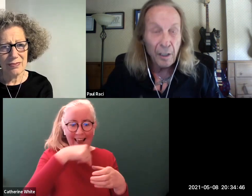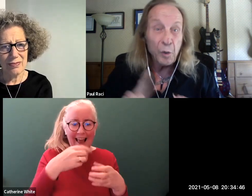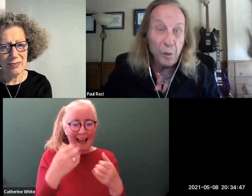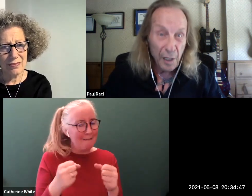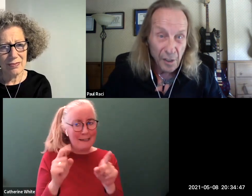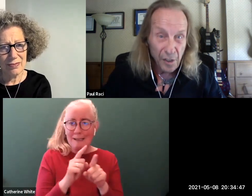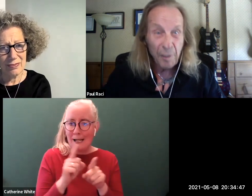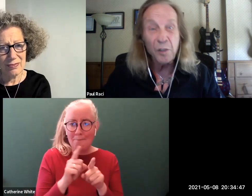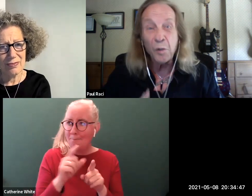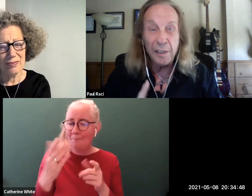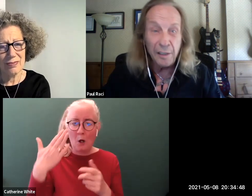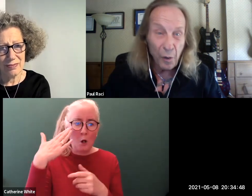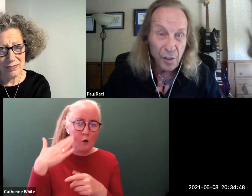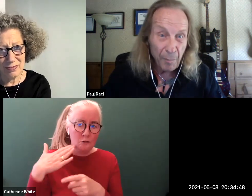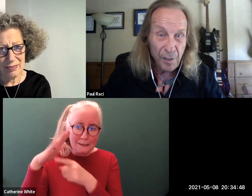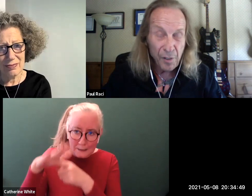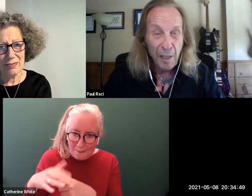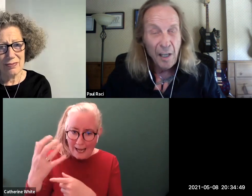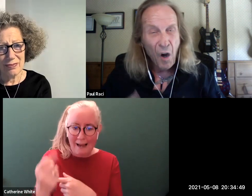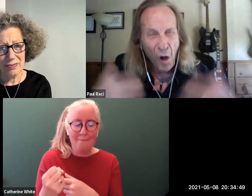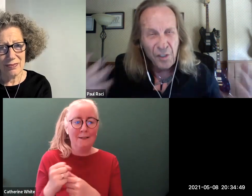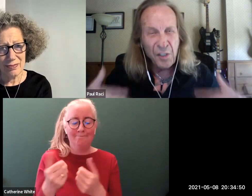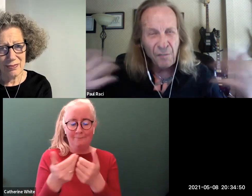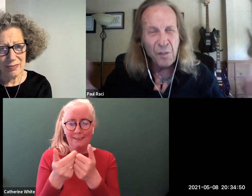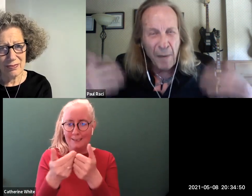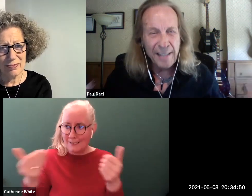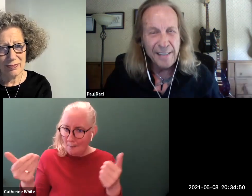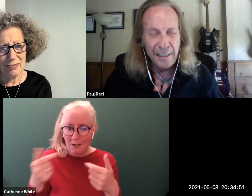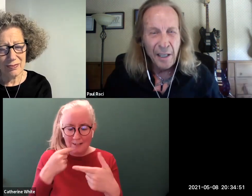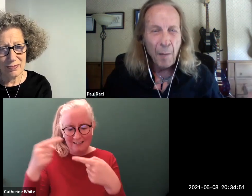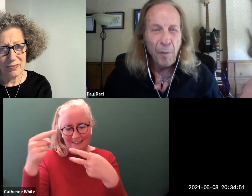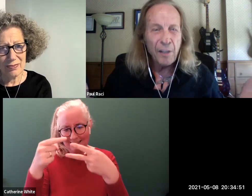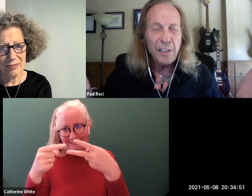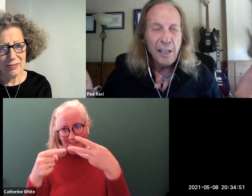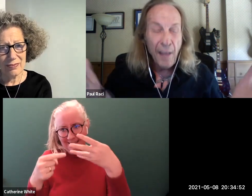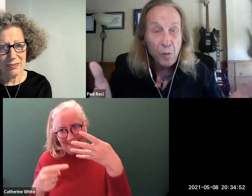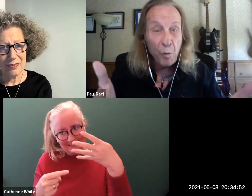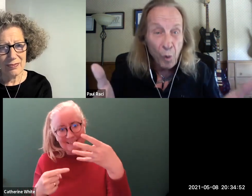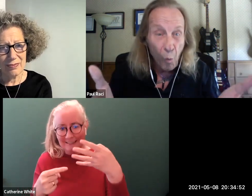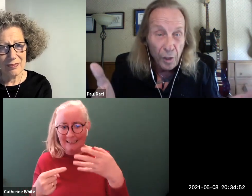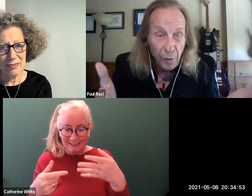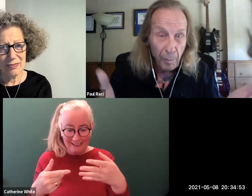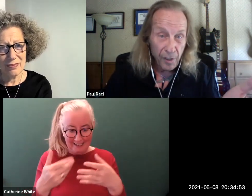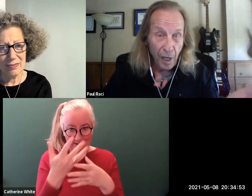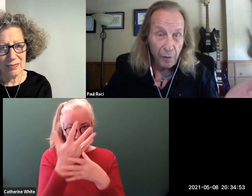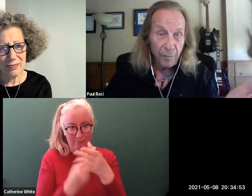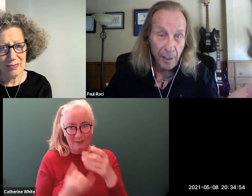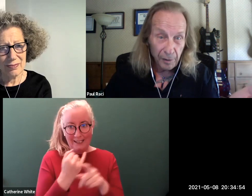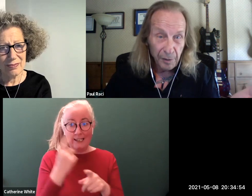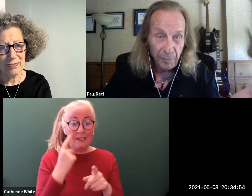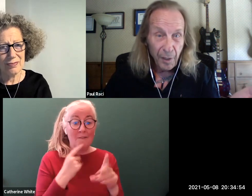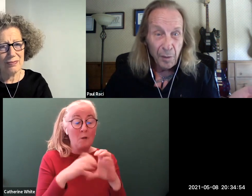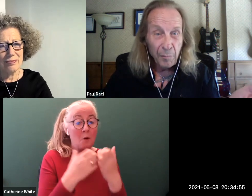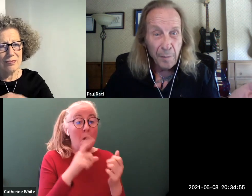have, including racism, including, separatism. All this stuff is baked in. But that's what was so wonderful about Sound of